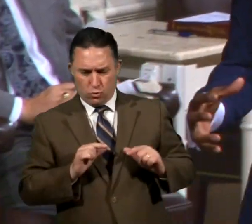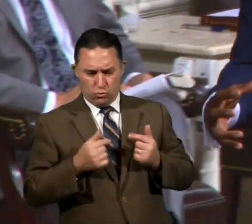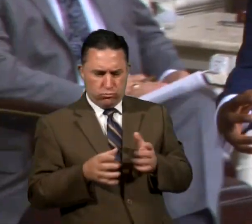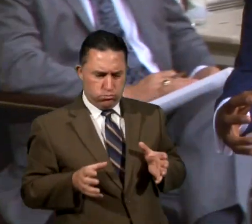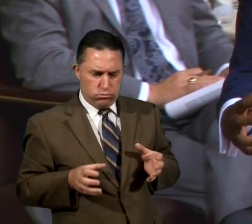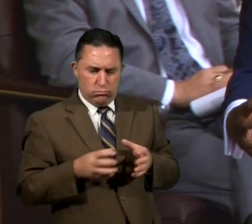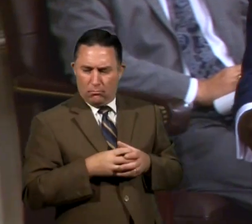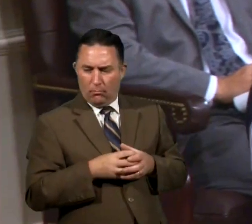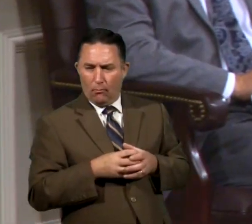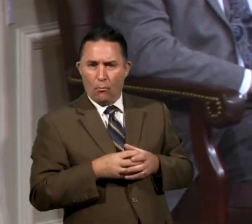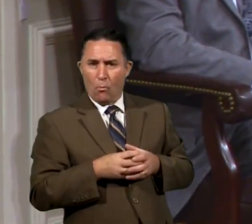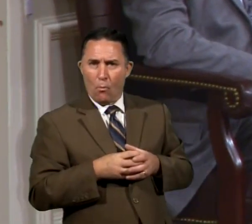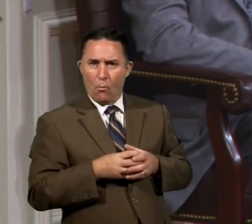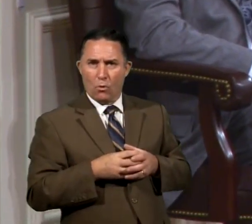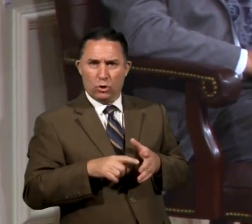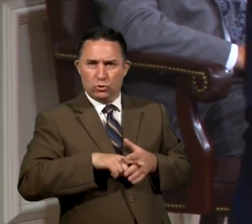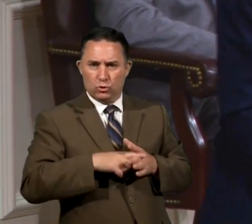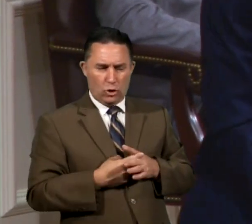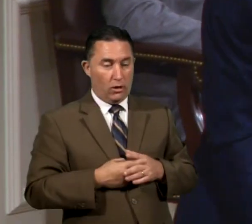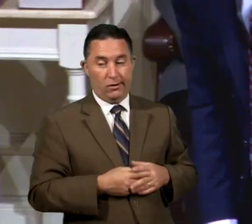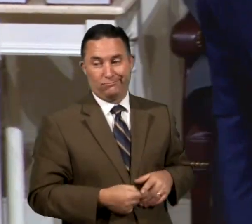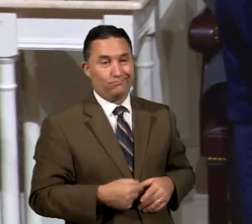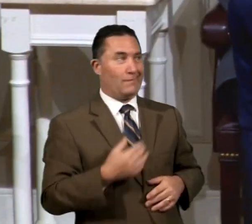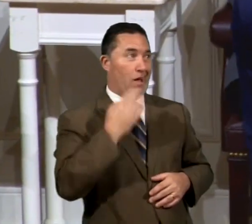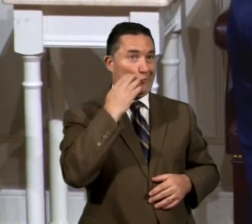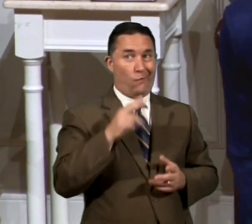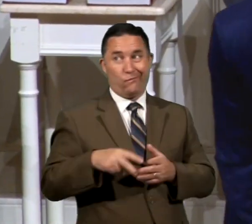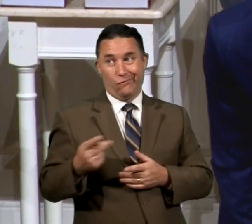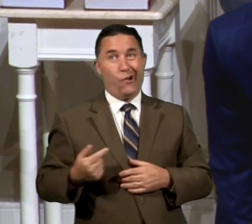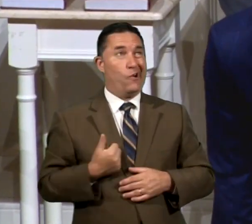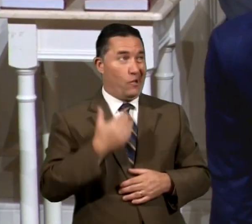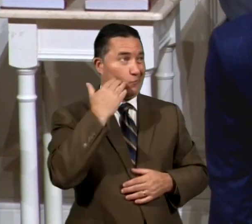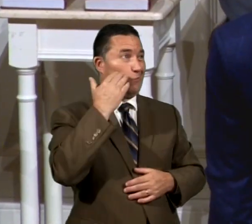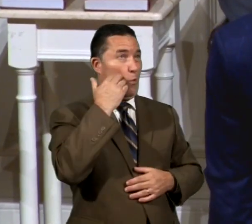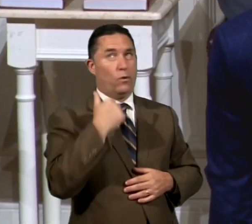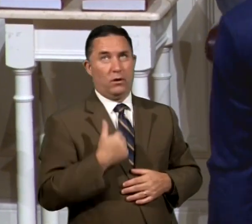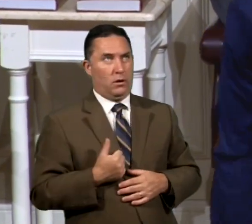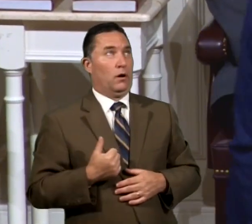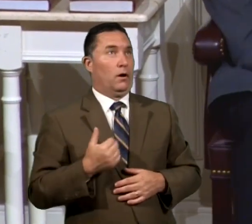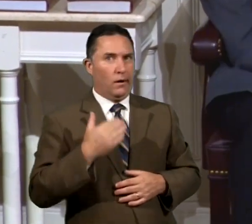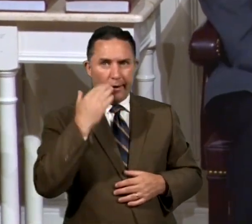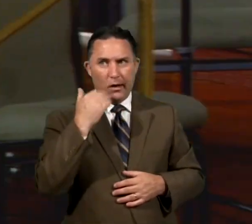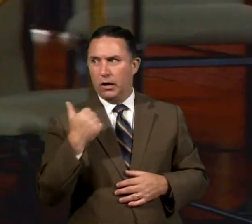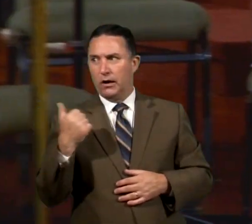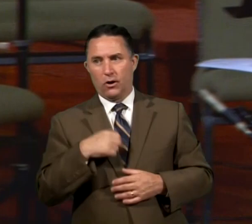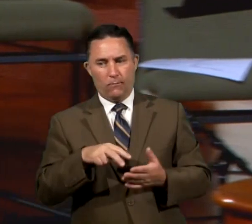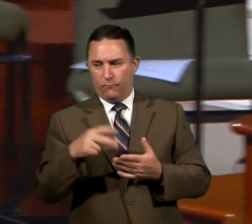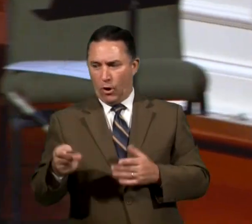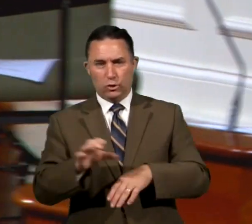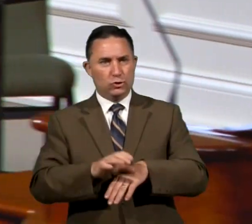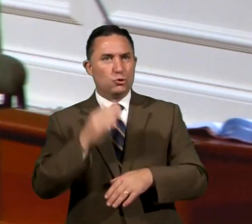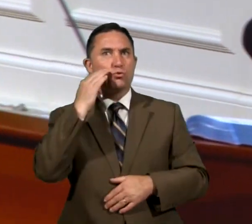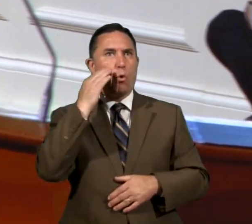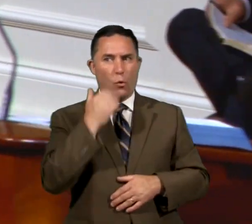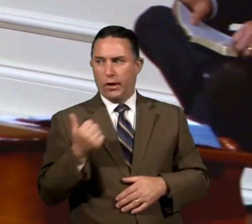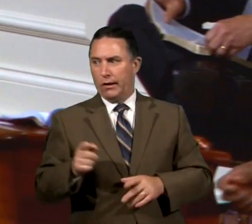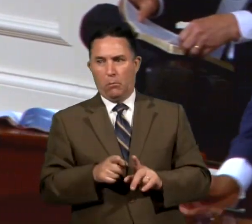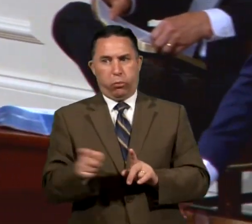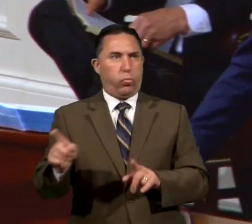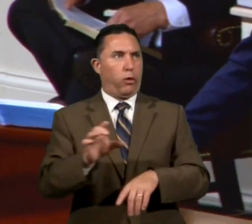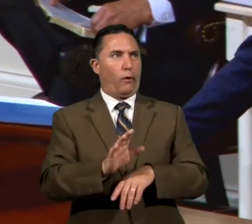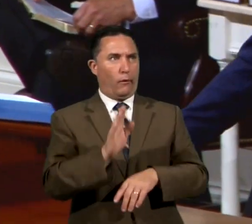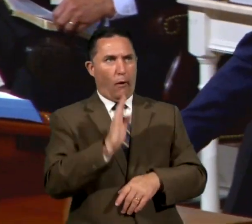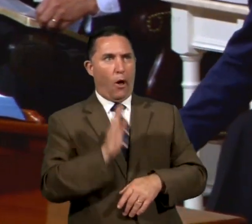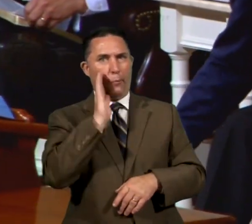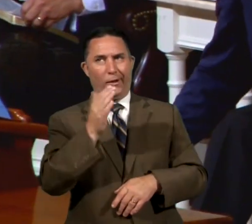groups and begin to say, I knew he was going to fall. I knew he was going to fall out of church. I knew they was going to walk away from